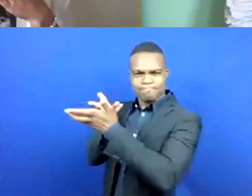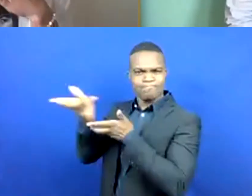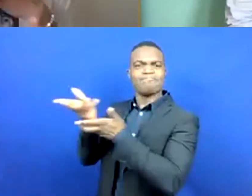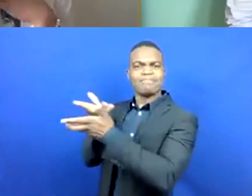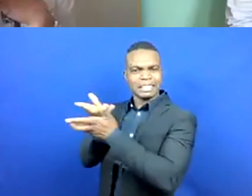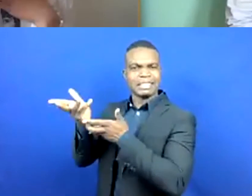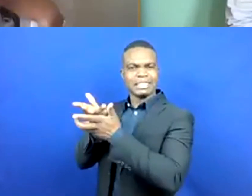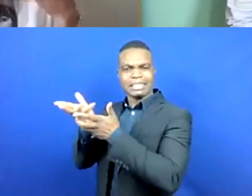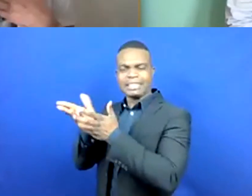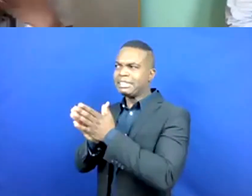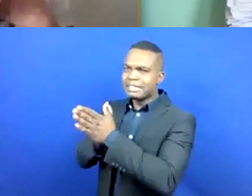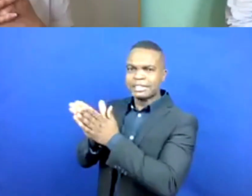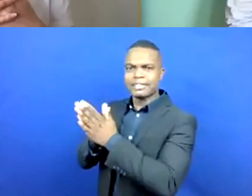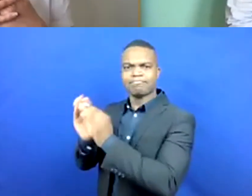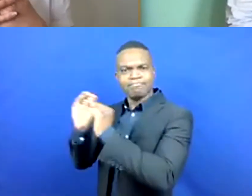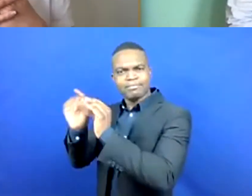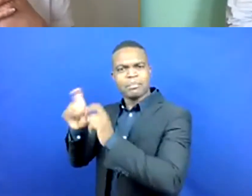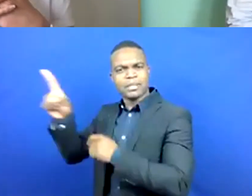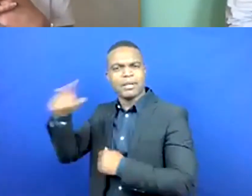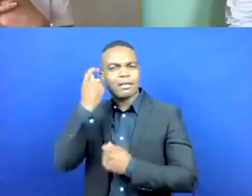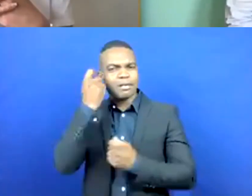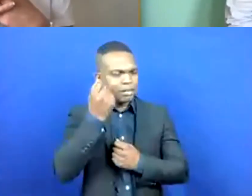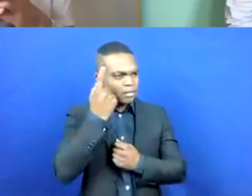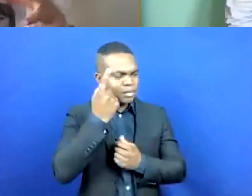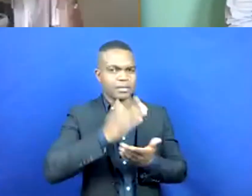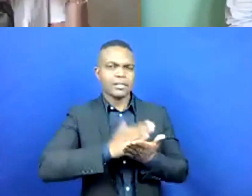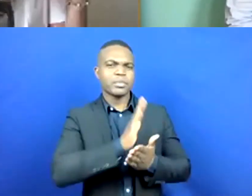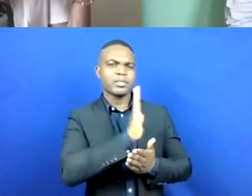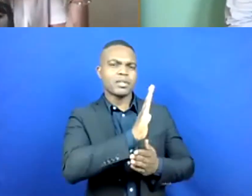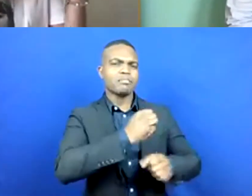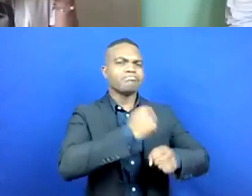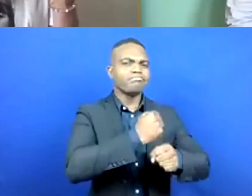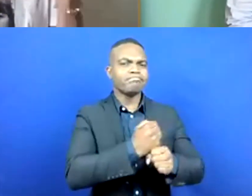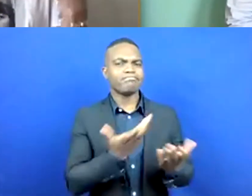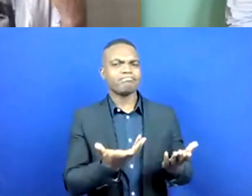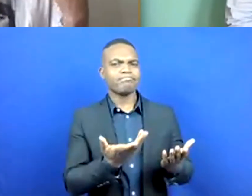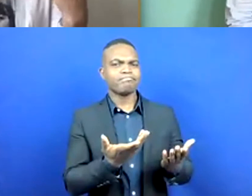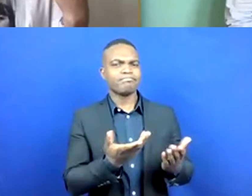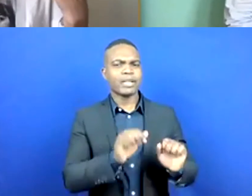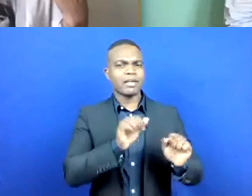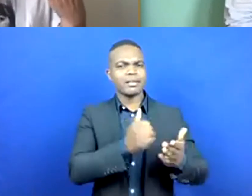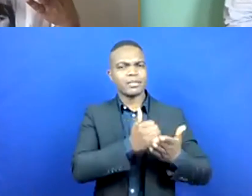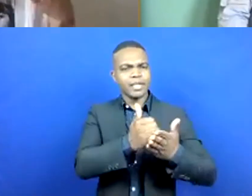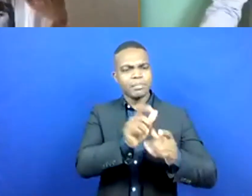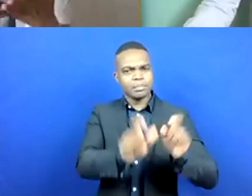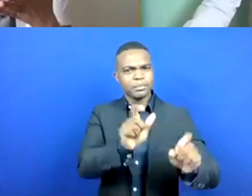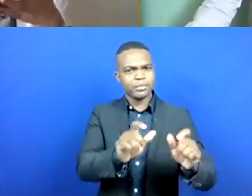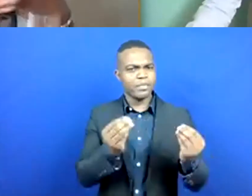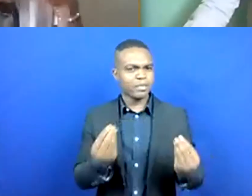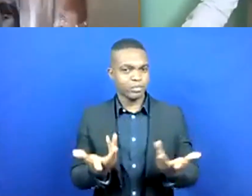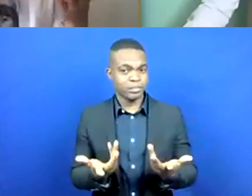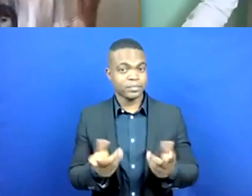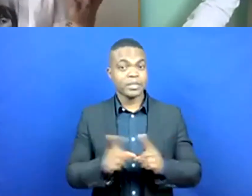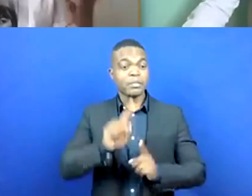to lead the way in these conversations so that the government will have a very clear understanding of why,